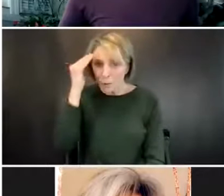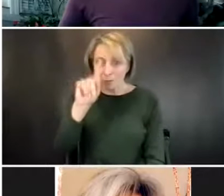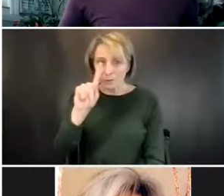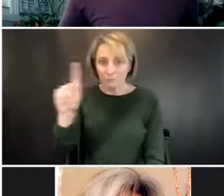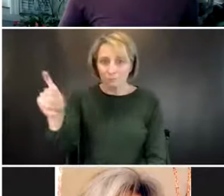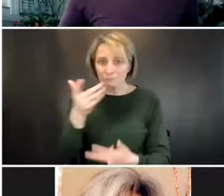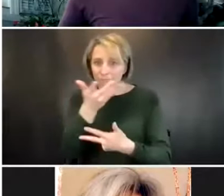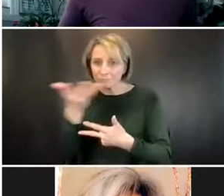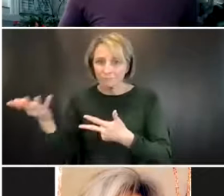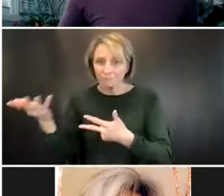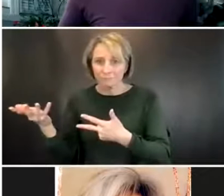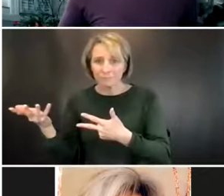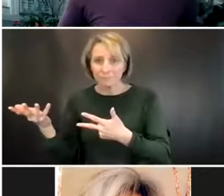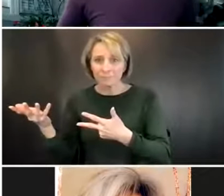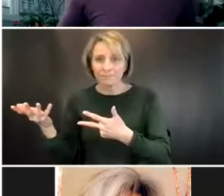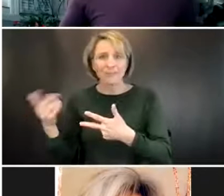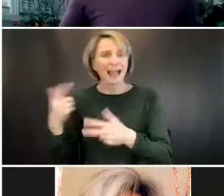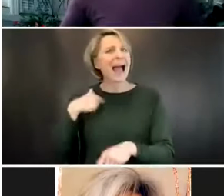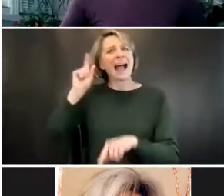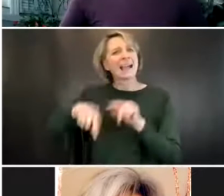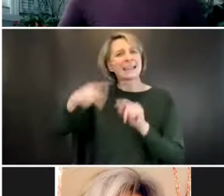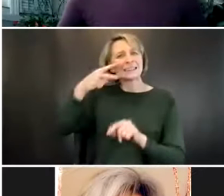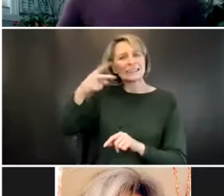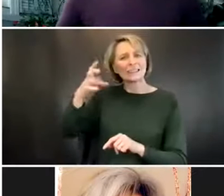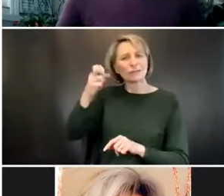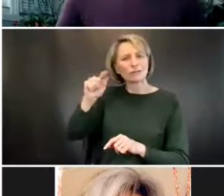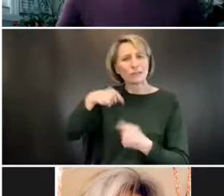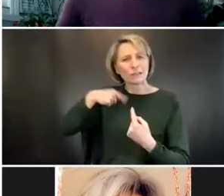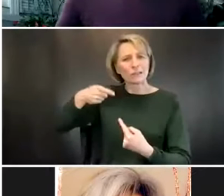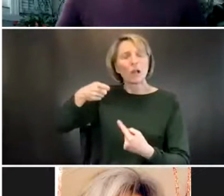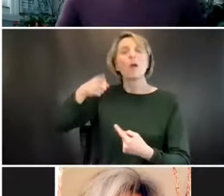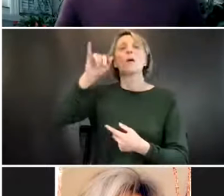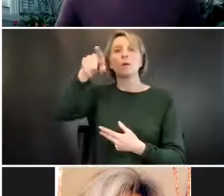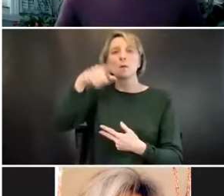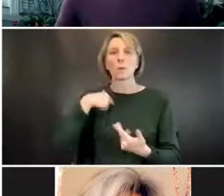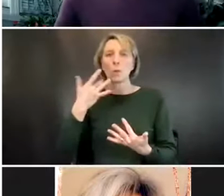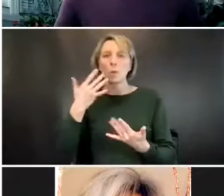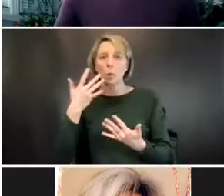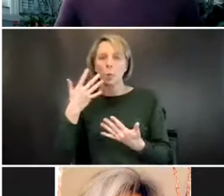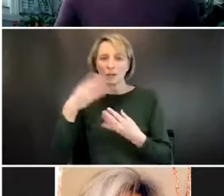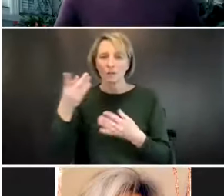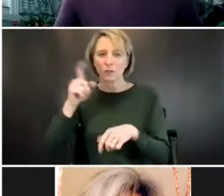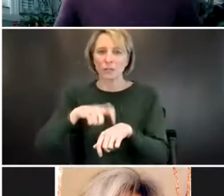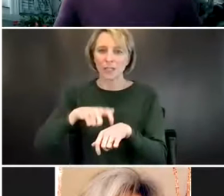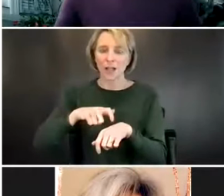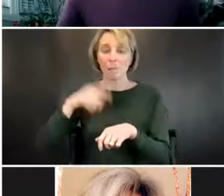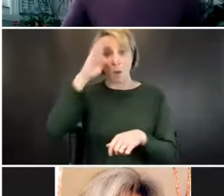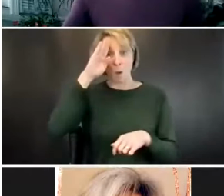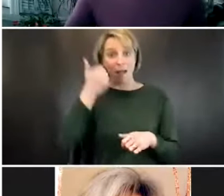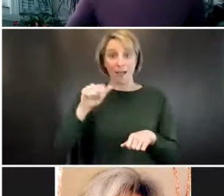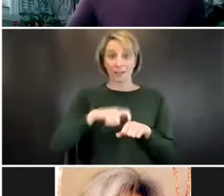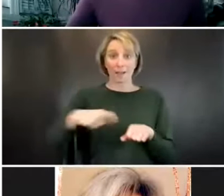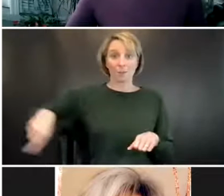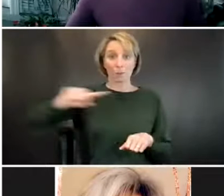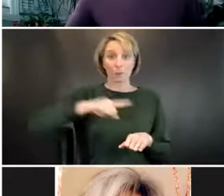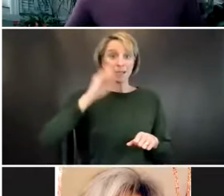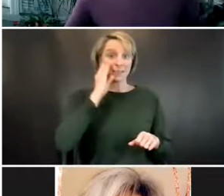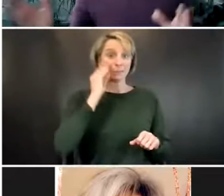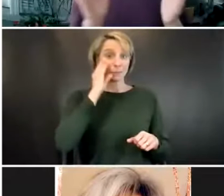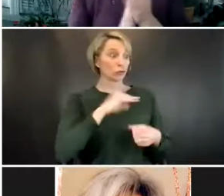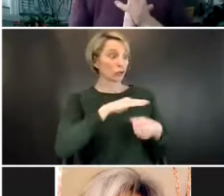I don't know why I can't see the chat. Oh, there it is. I'll wait for a moment. See? Take a guess at the